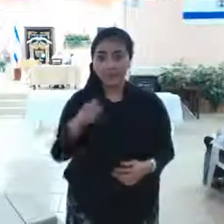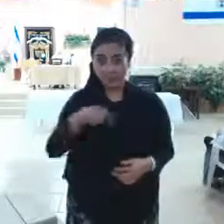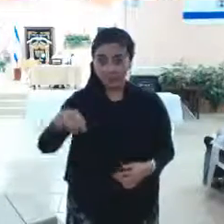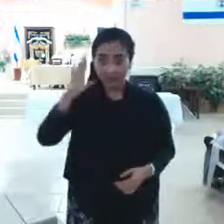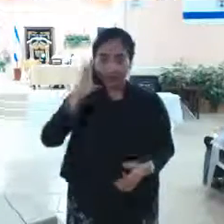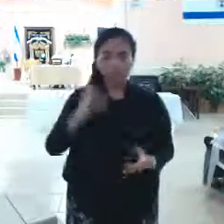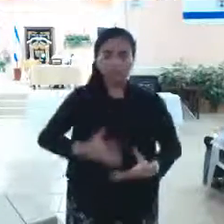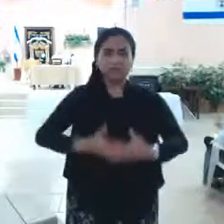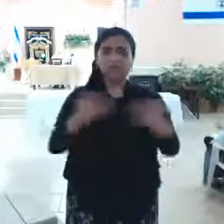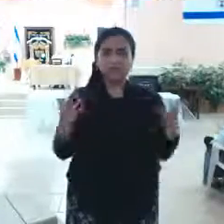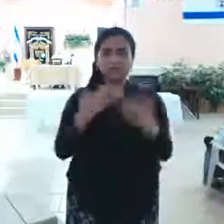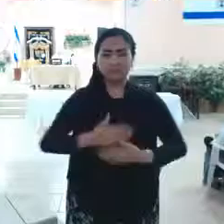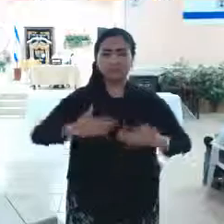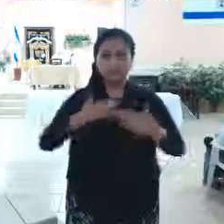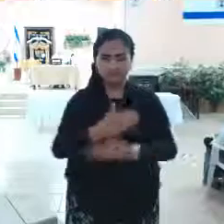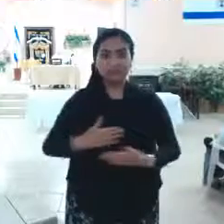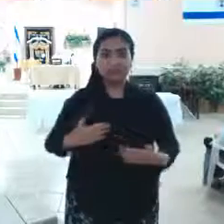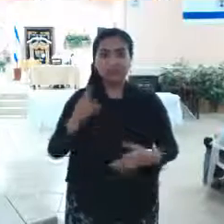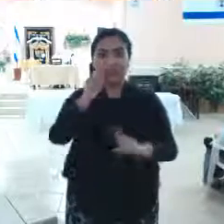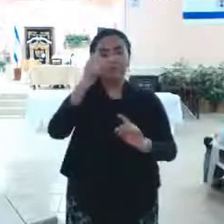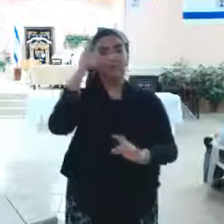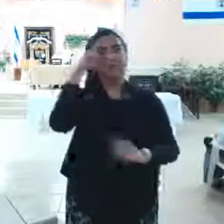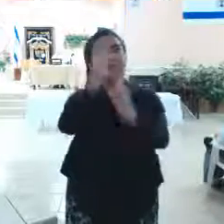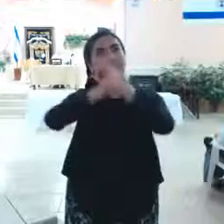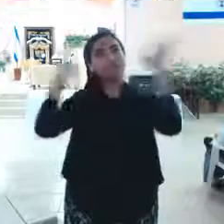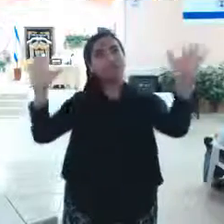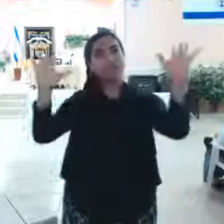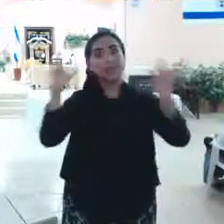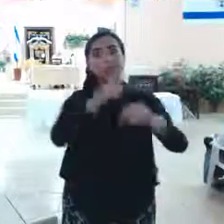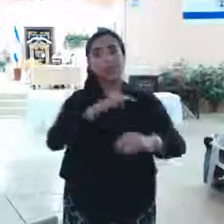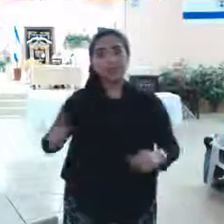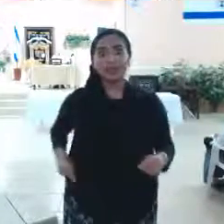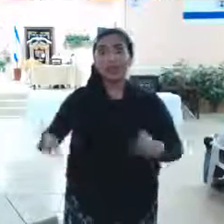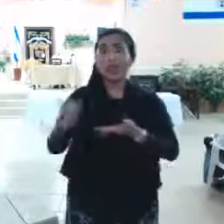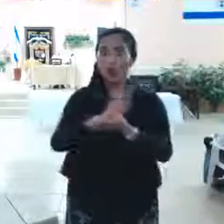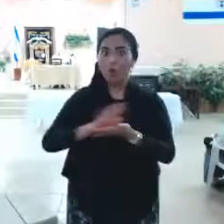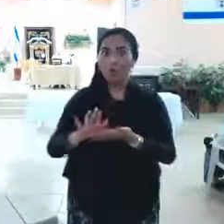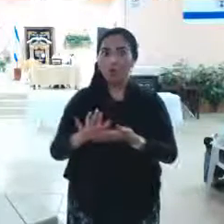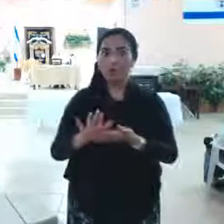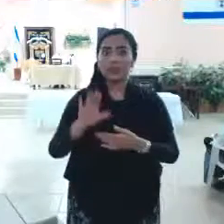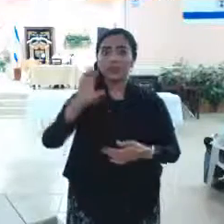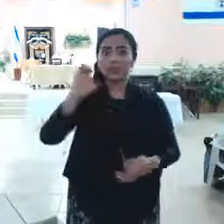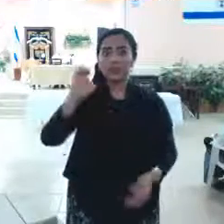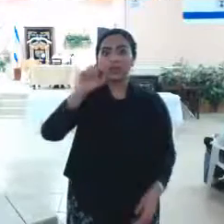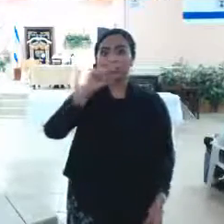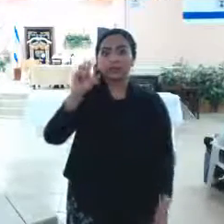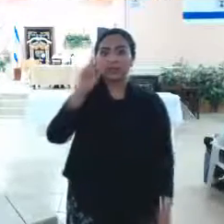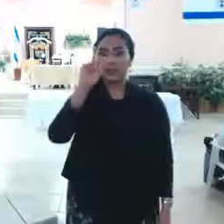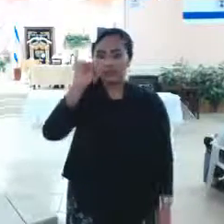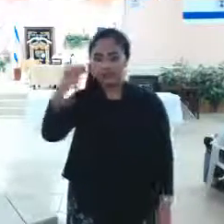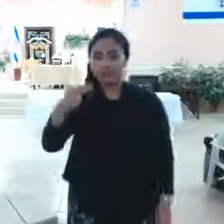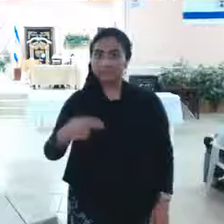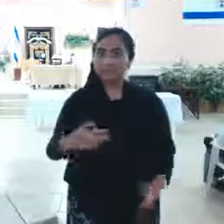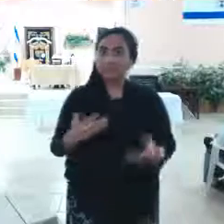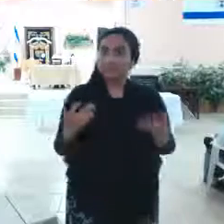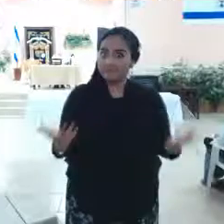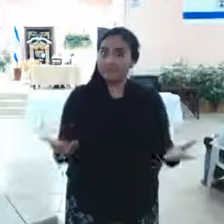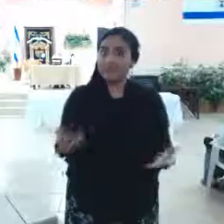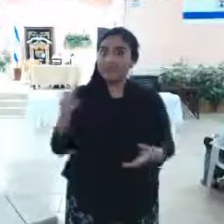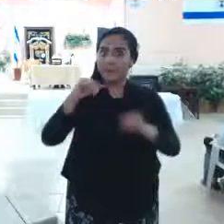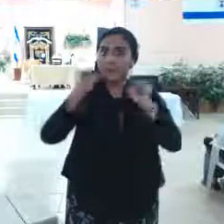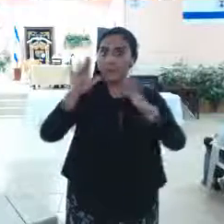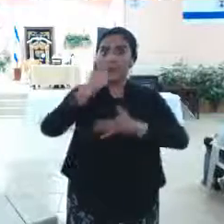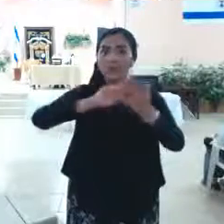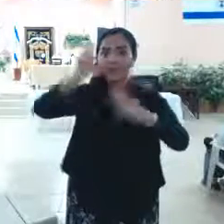they were so happy, so joyful. Is that, imagine, like a king, a Kadosh king, Hezekiah. No